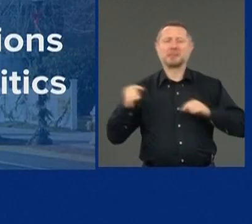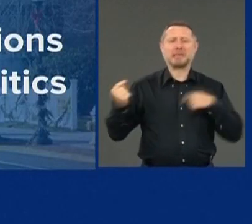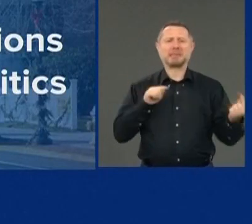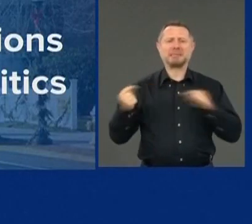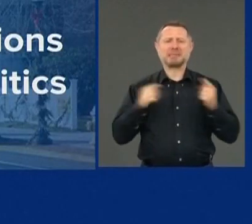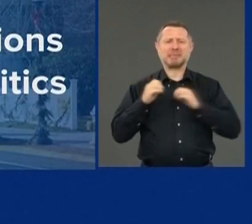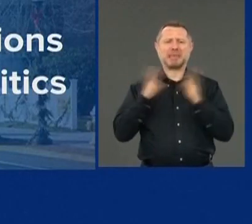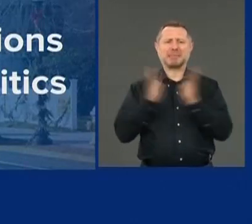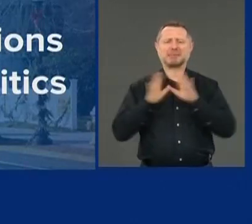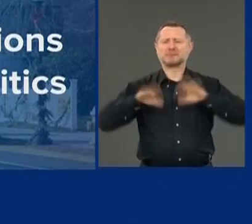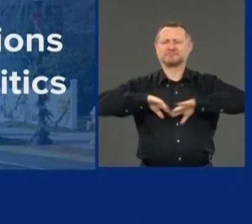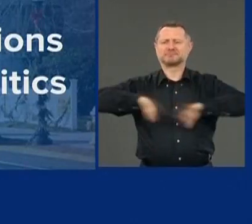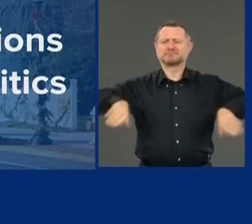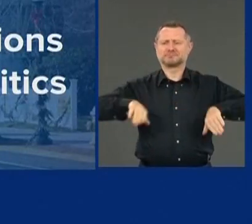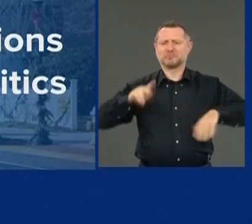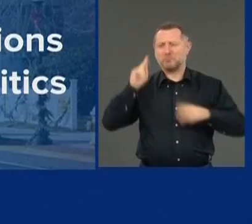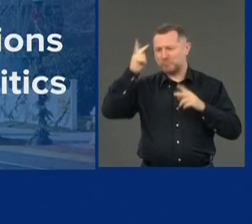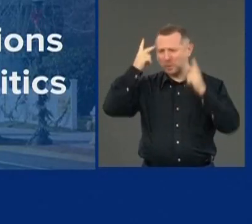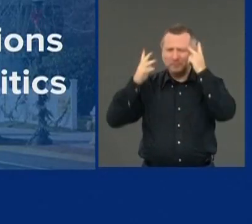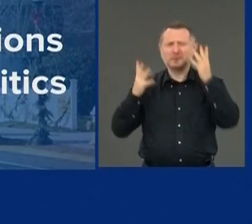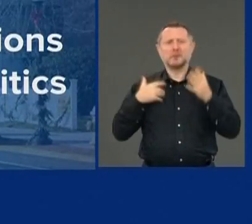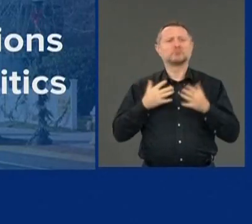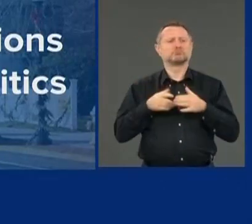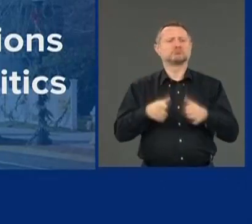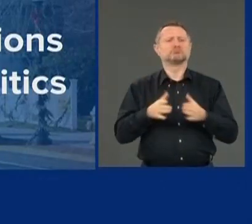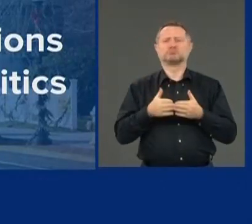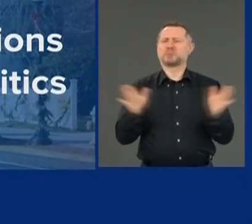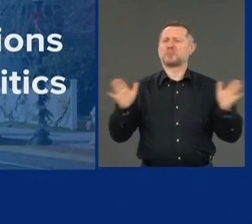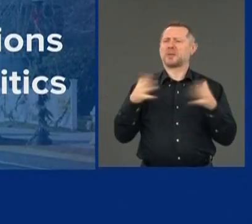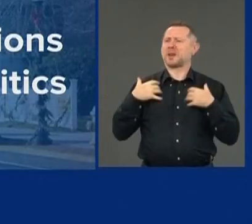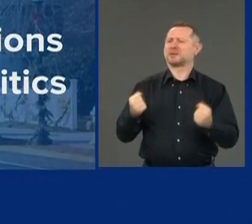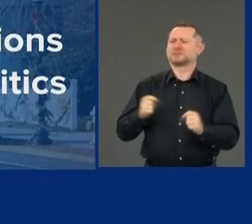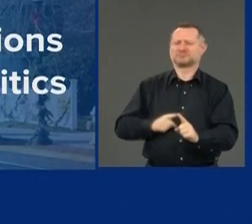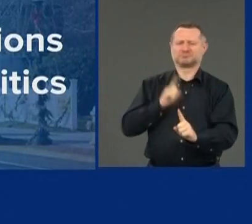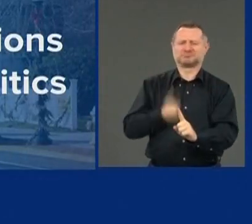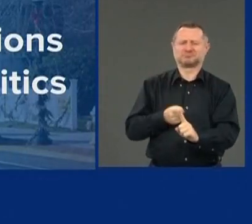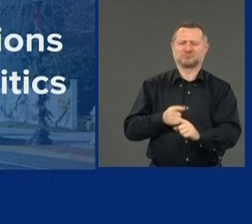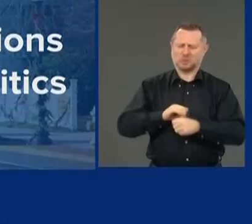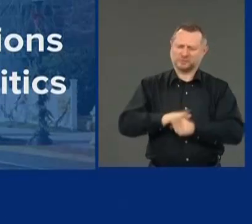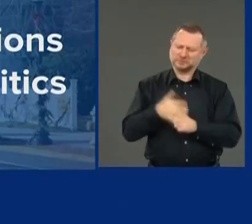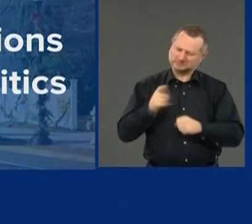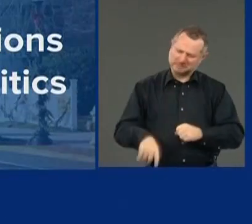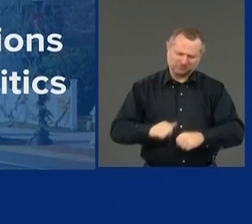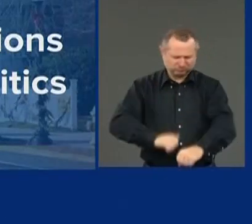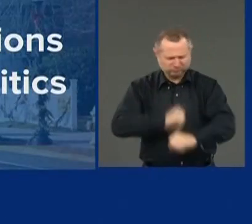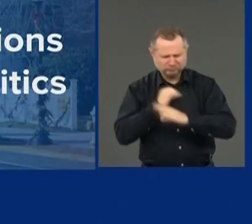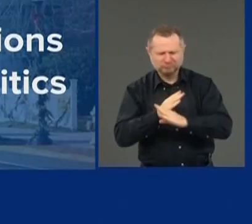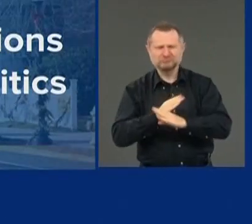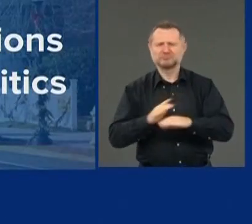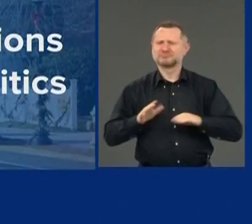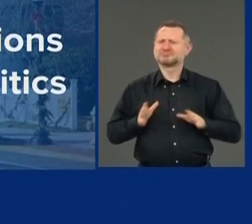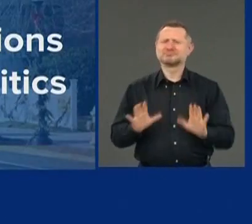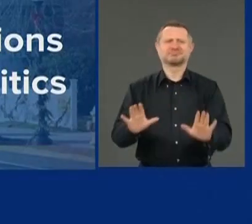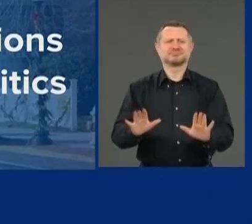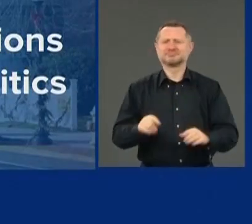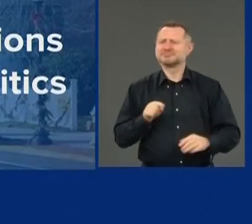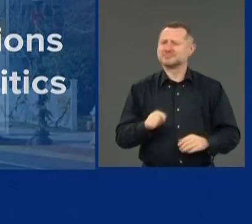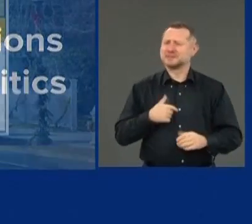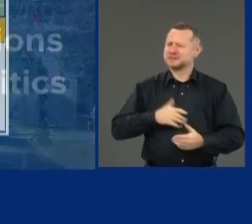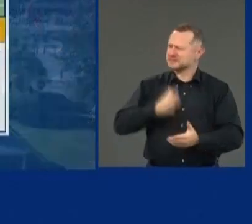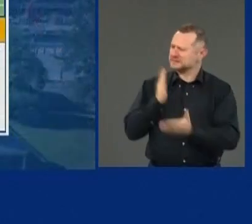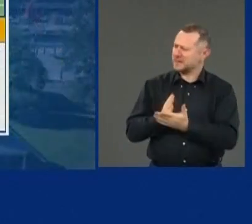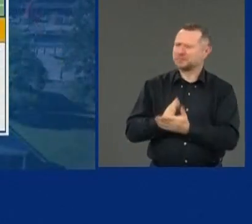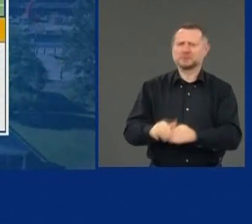a public health question. It's about a disease, stopping the spread of the disease, and that's science. It's